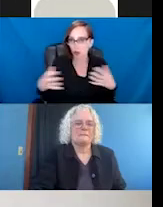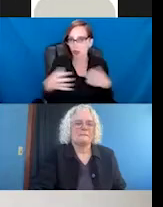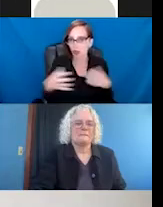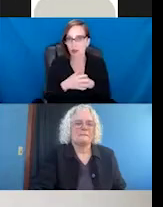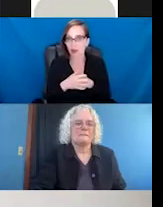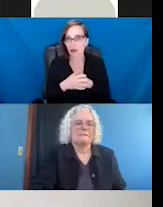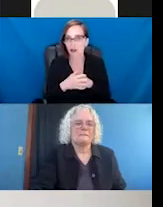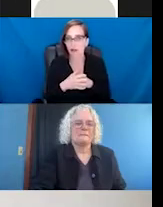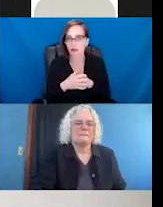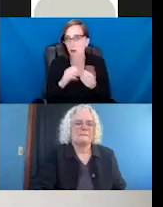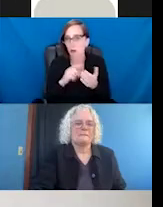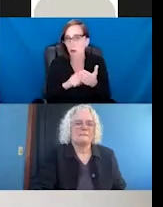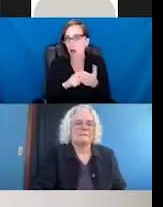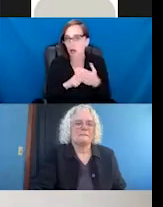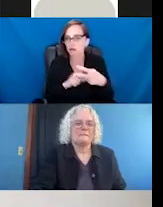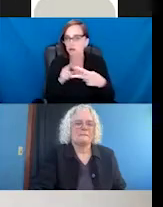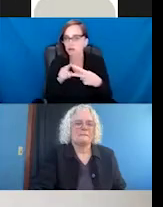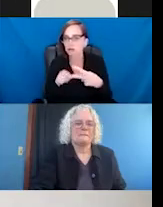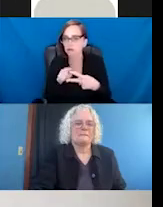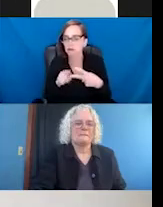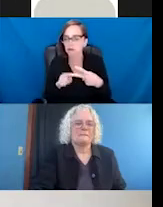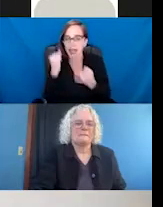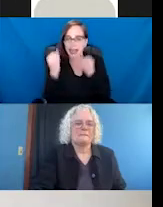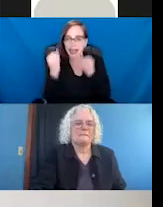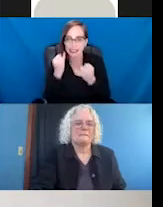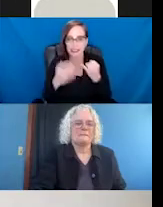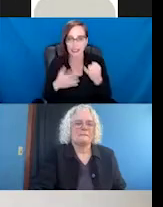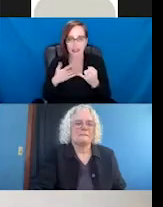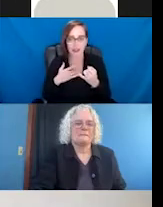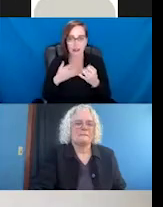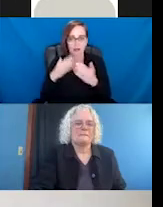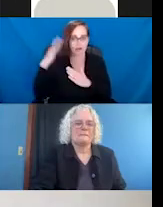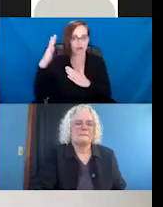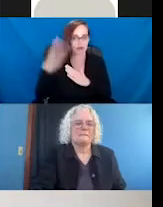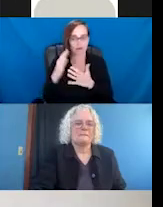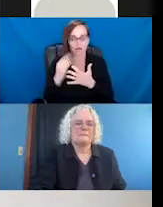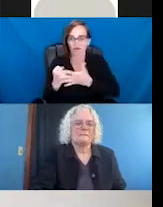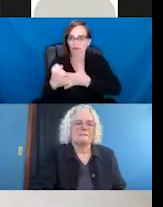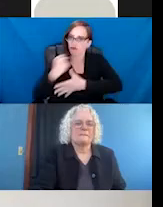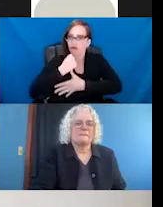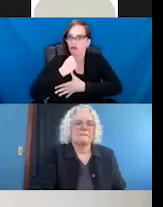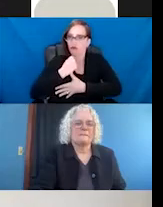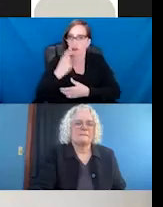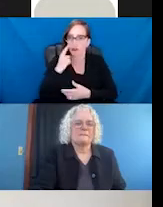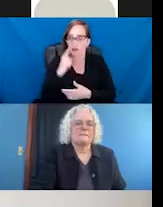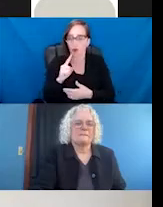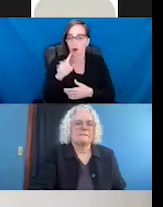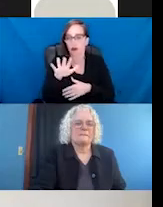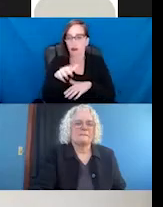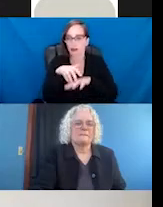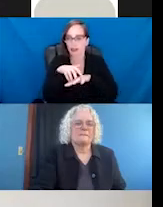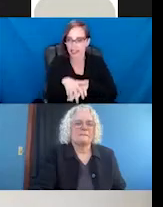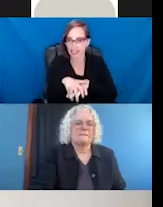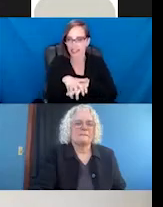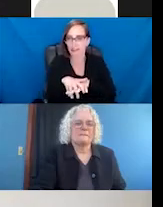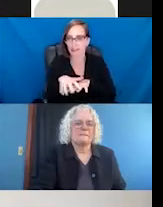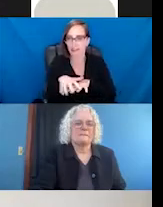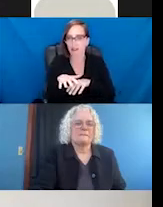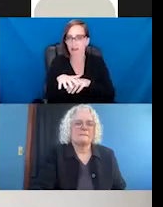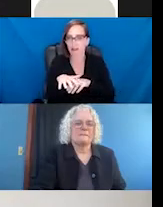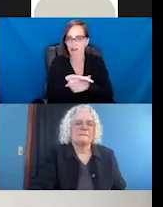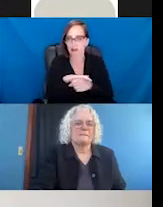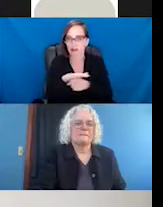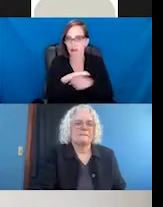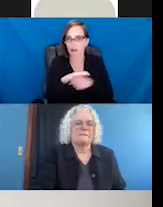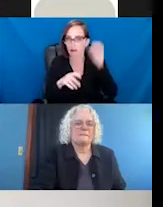what are one or two things that are kind of top of mind for you and your constituents as you kind of look forward that you think would